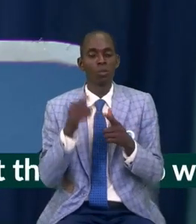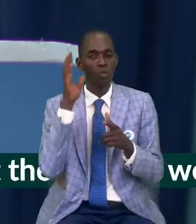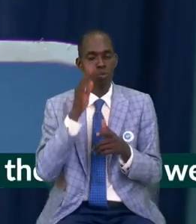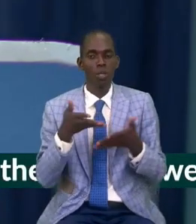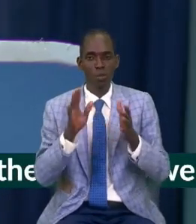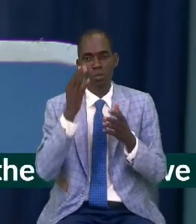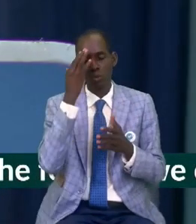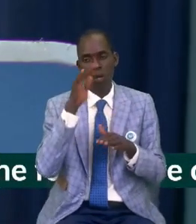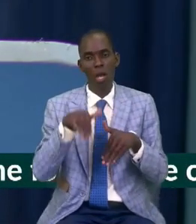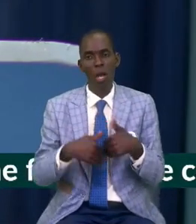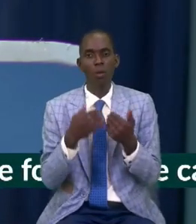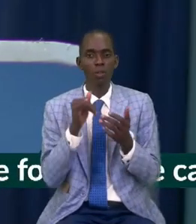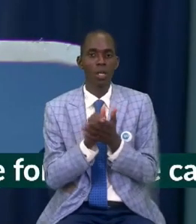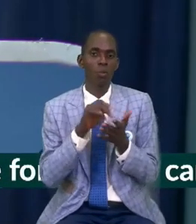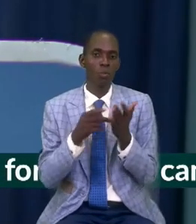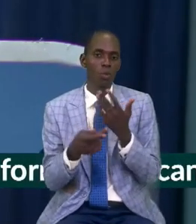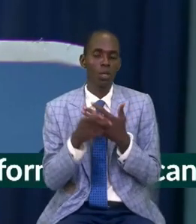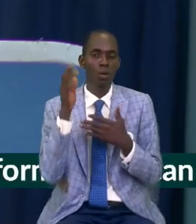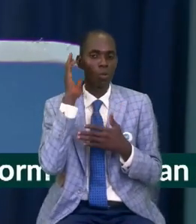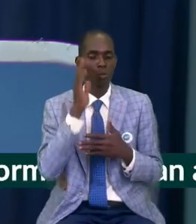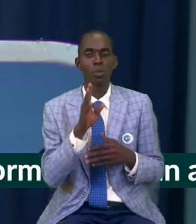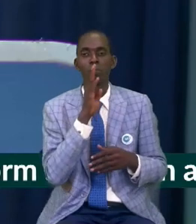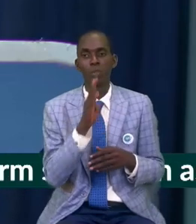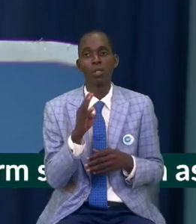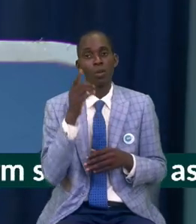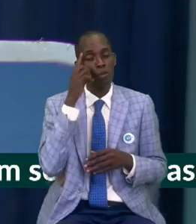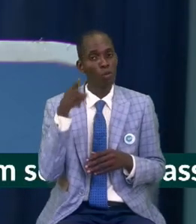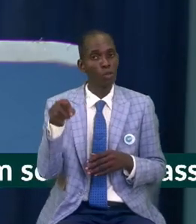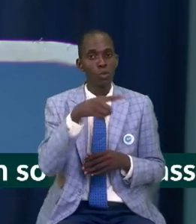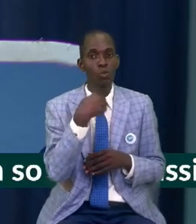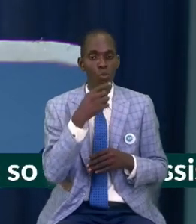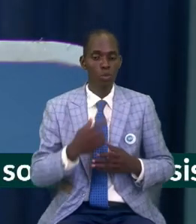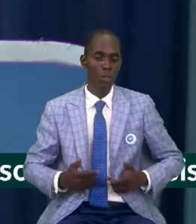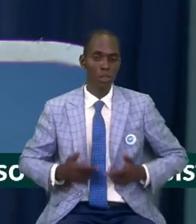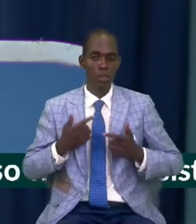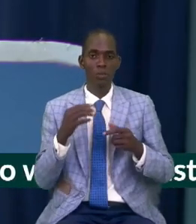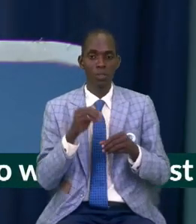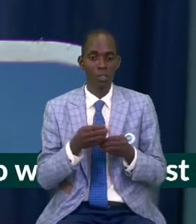Asaba here, the banquet will be on Sunday, 5th February,